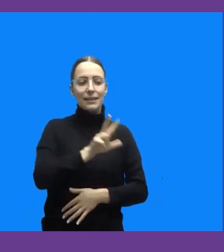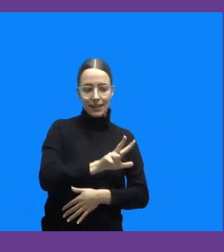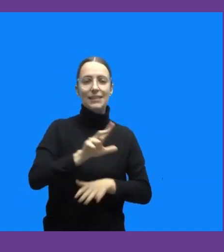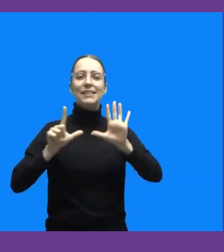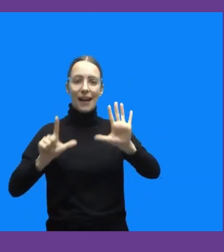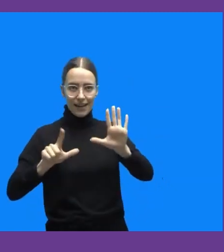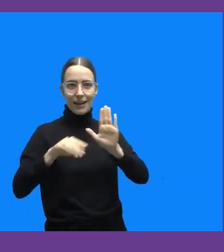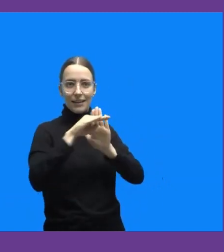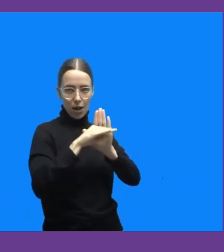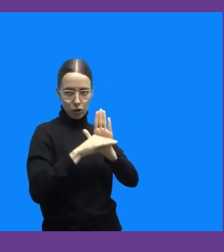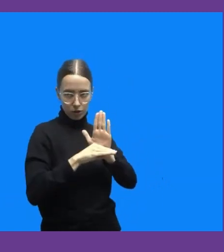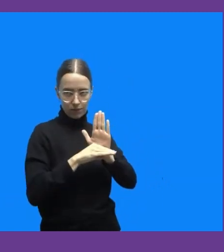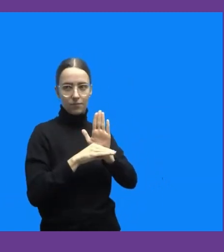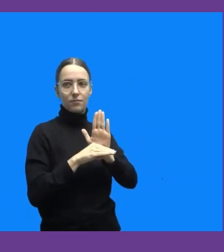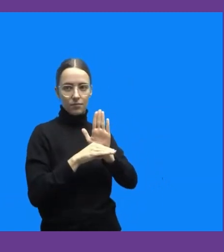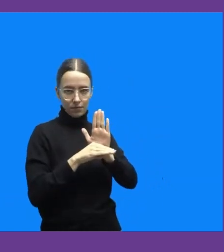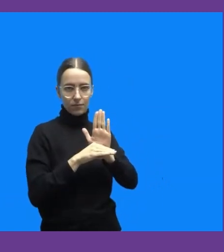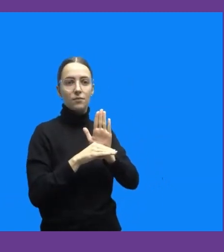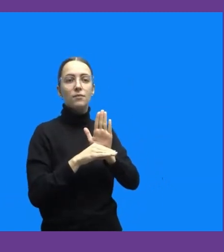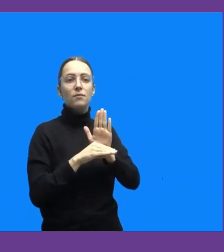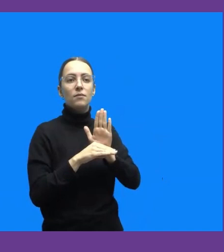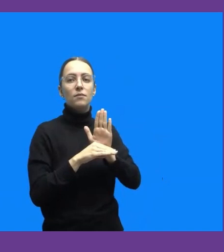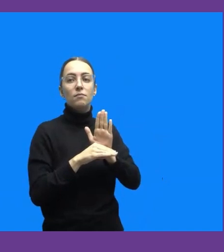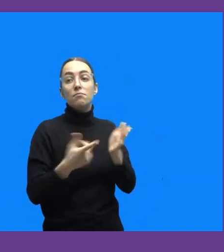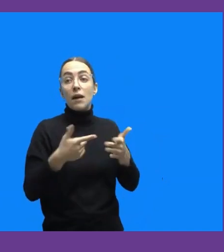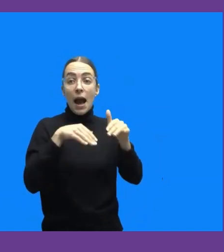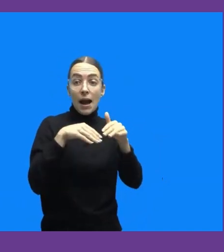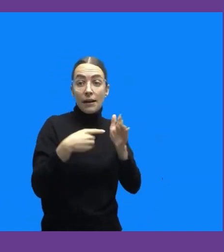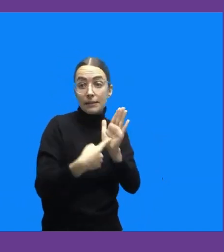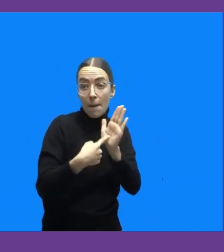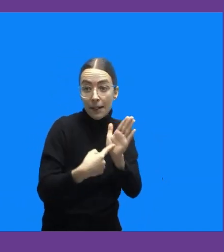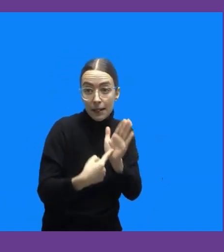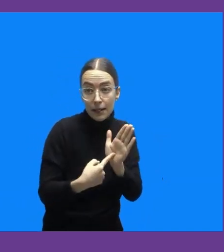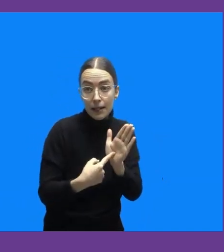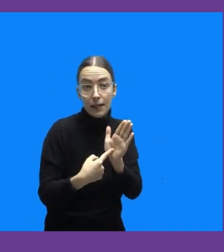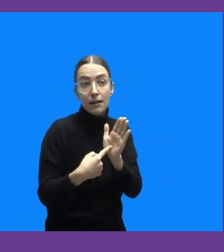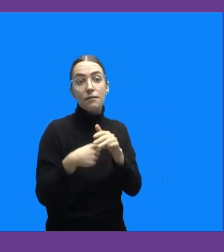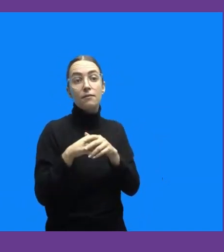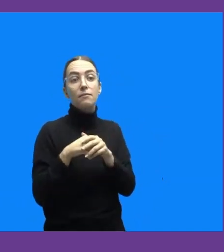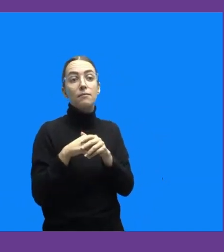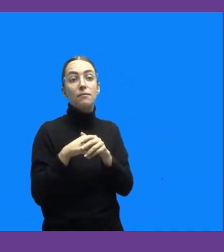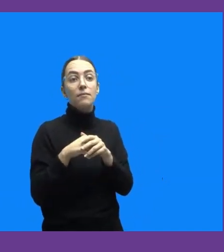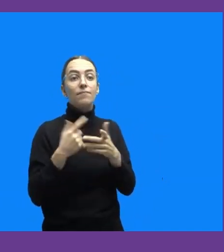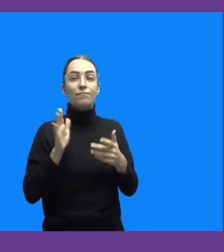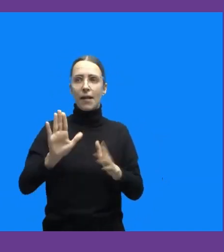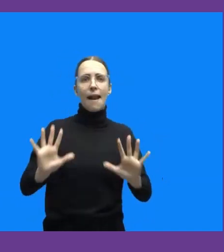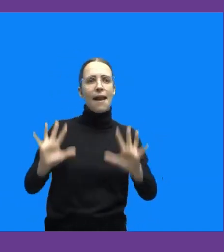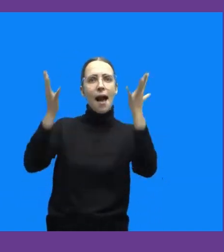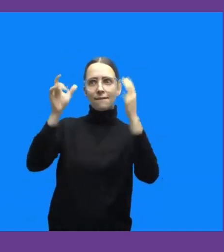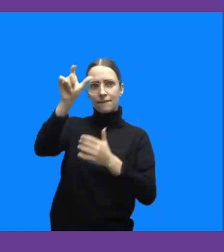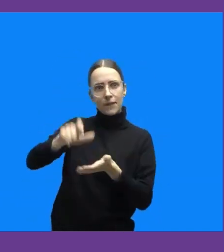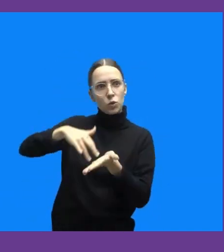That was another dimension. The third dimension was the life of the students, the university